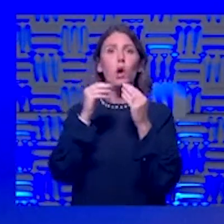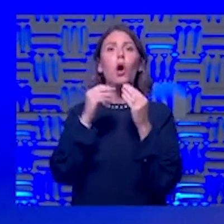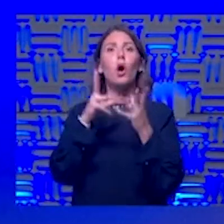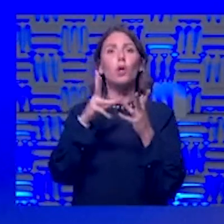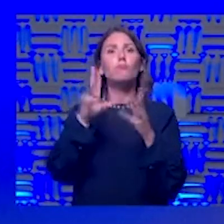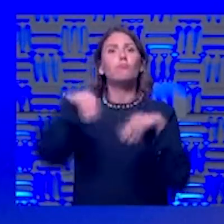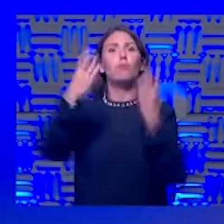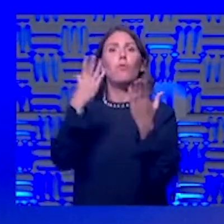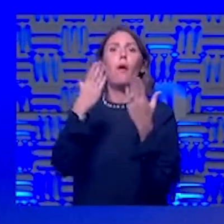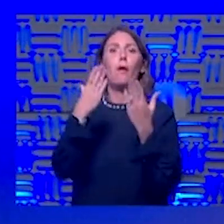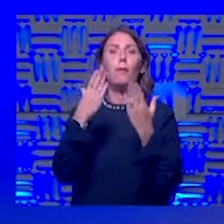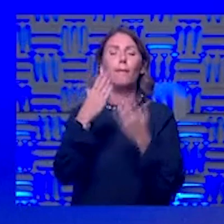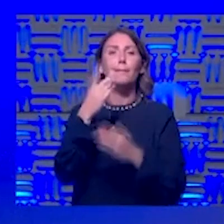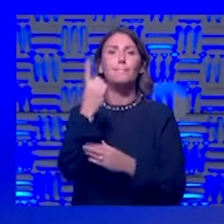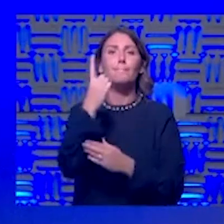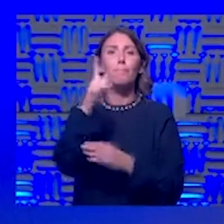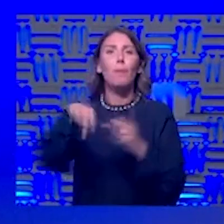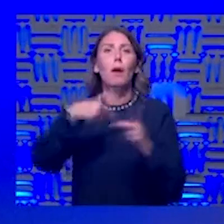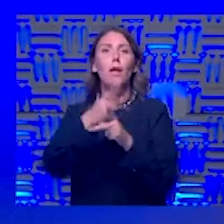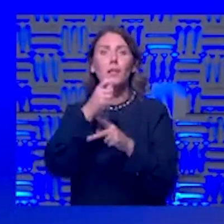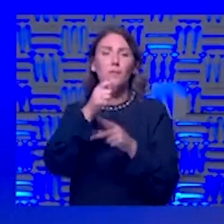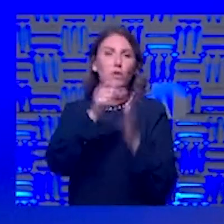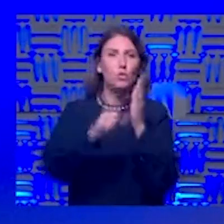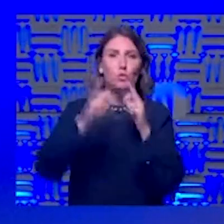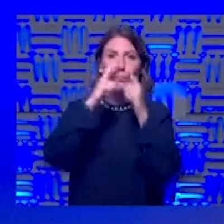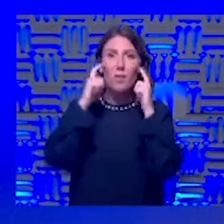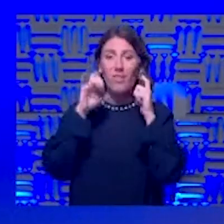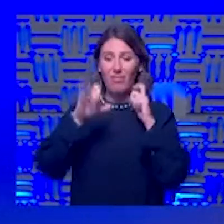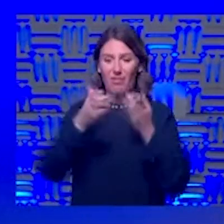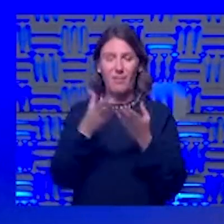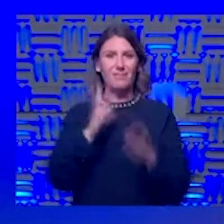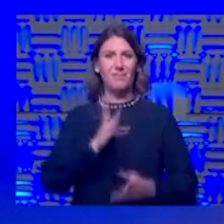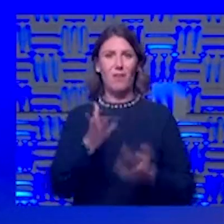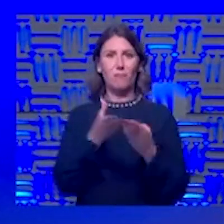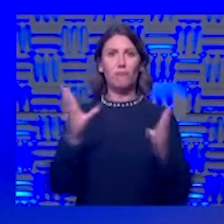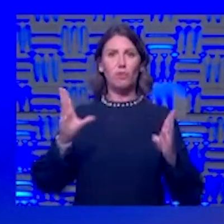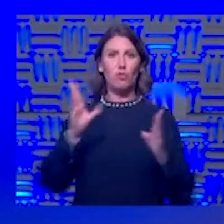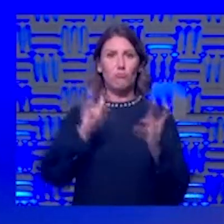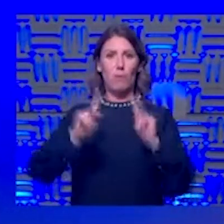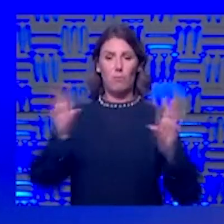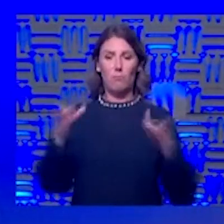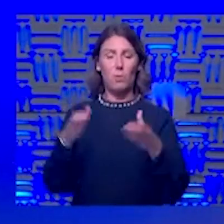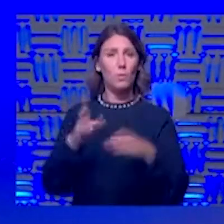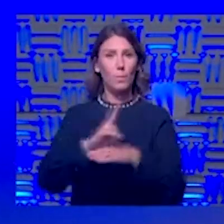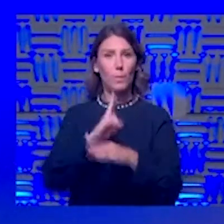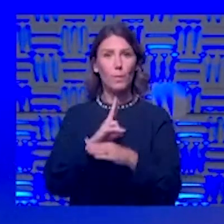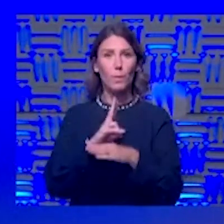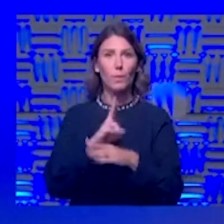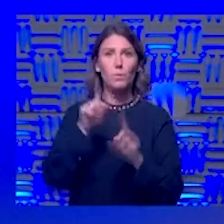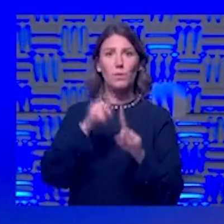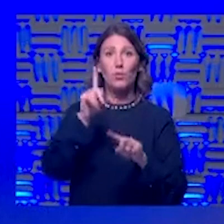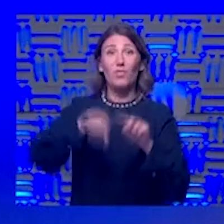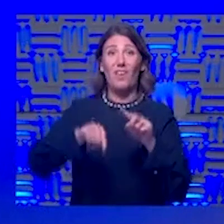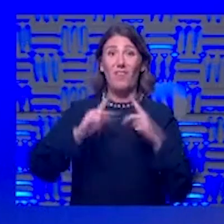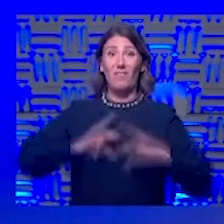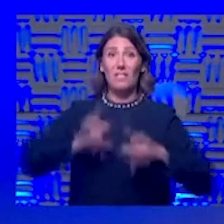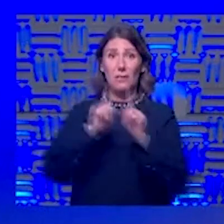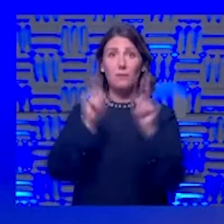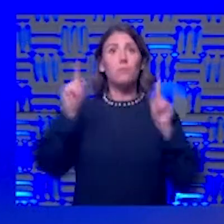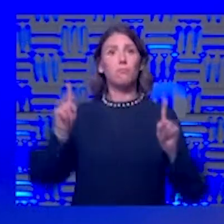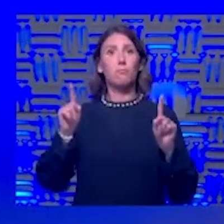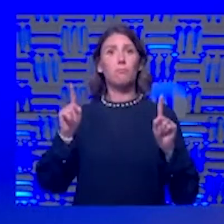of surgical-looking mask. Again, I think that's fine for the general population to wear in those instances where you can't physically distance and